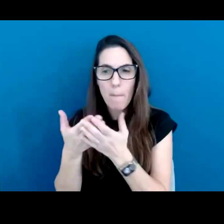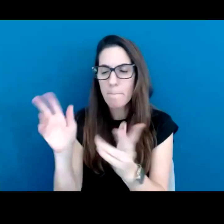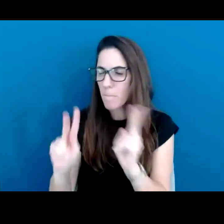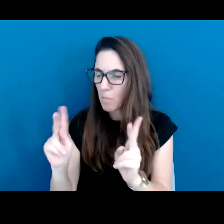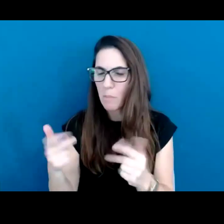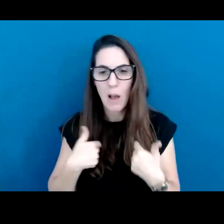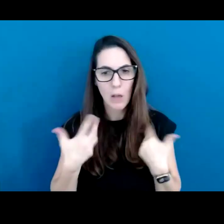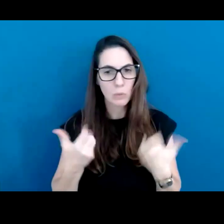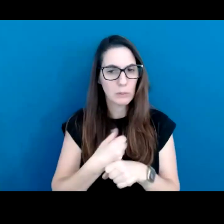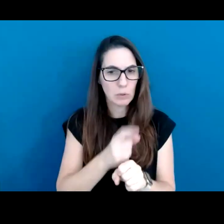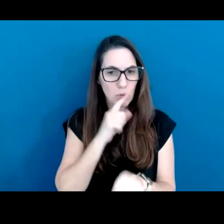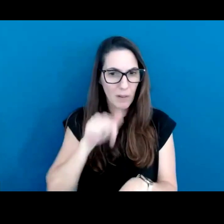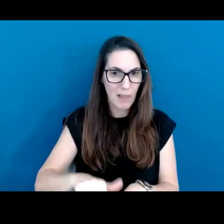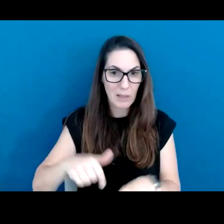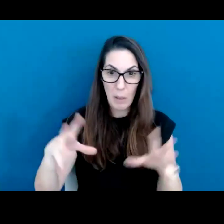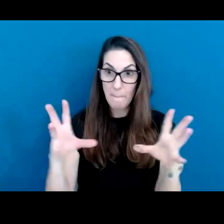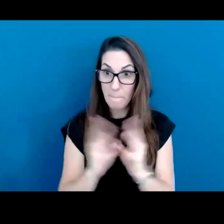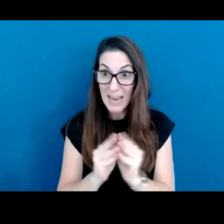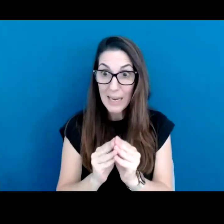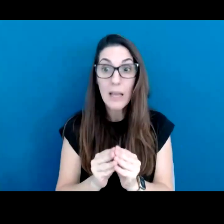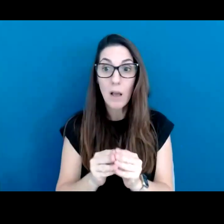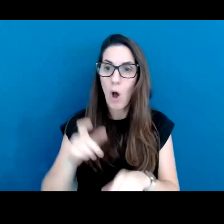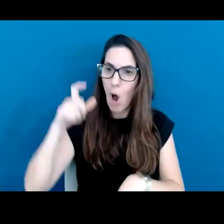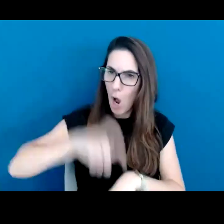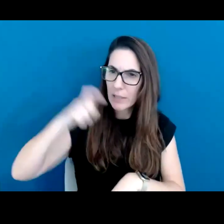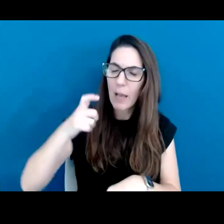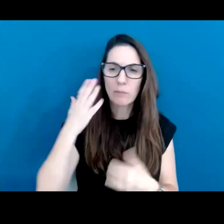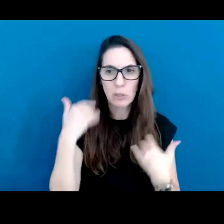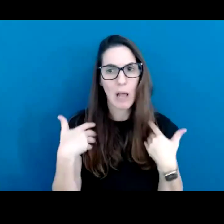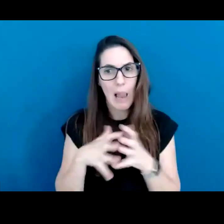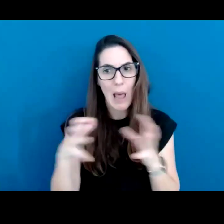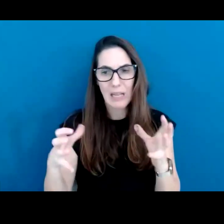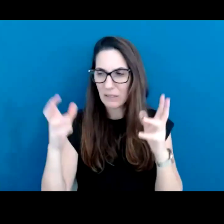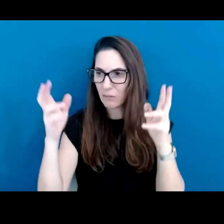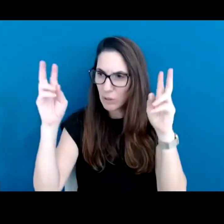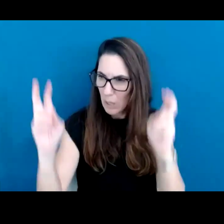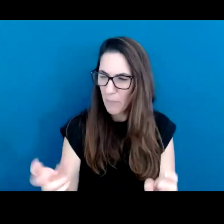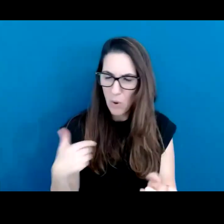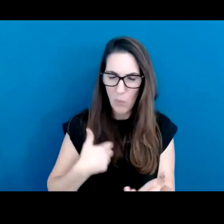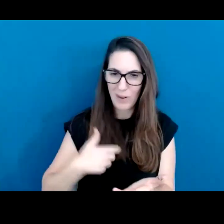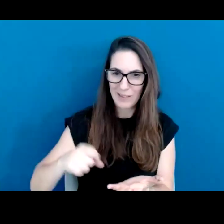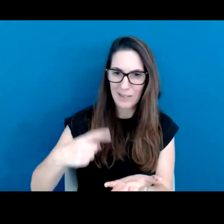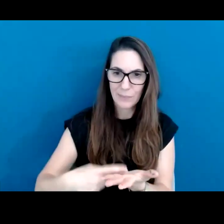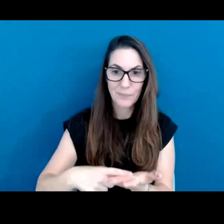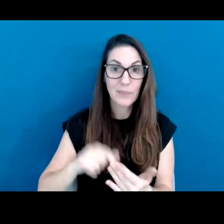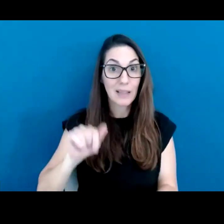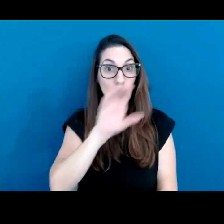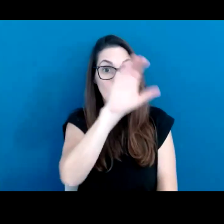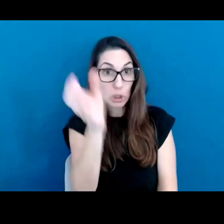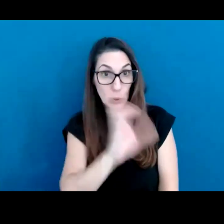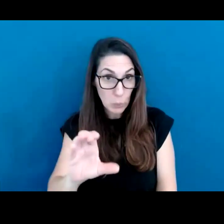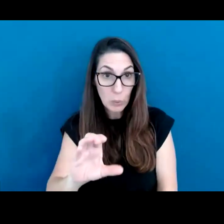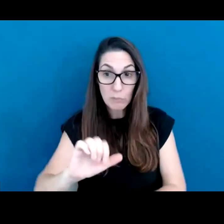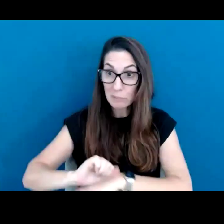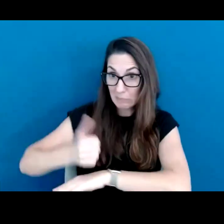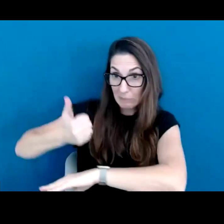meeting on track. We've got a lot to cover. Just because of the nature of the way the Zoom is setting up,